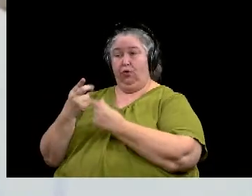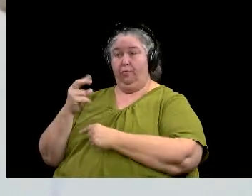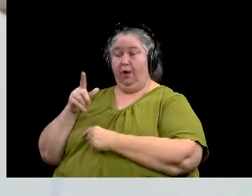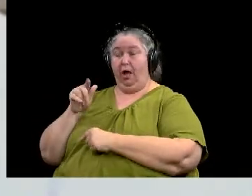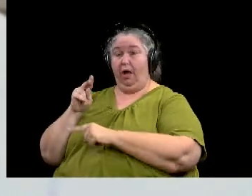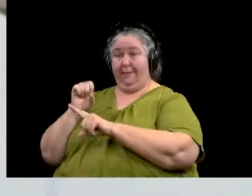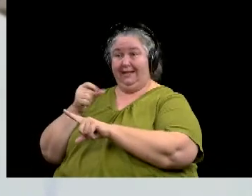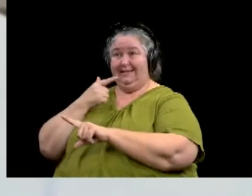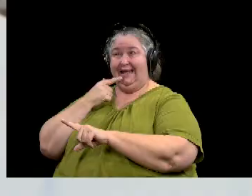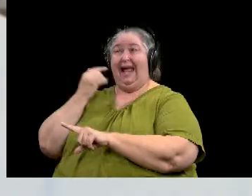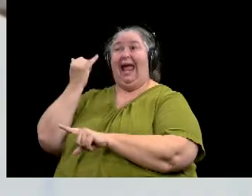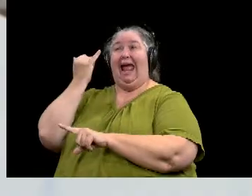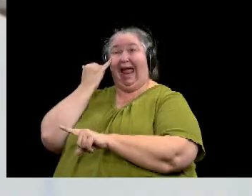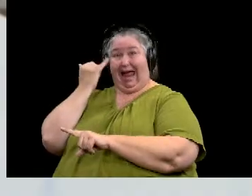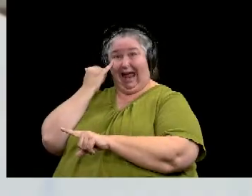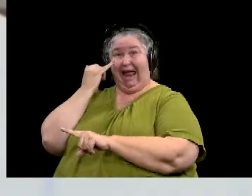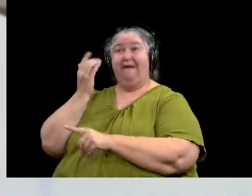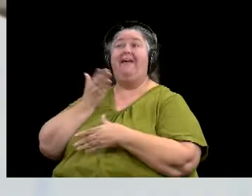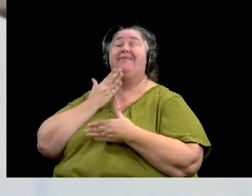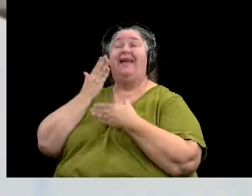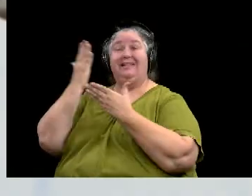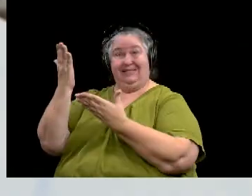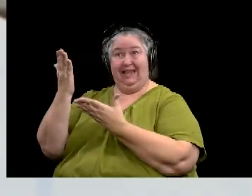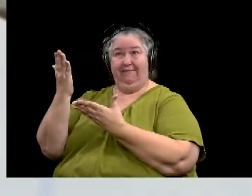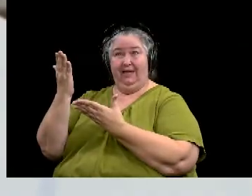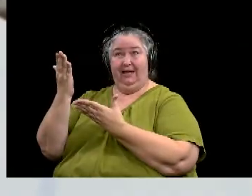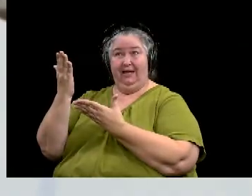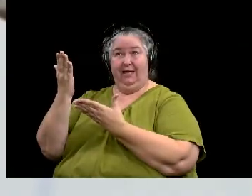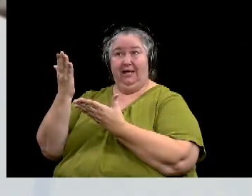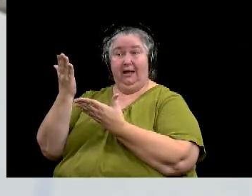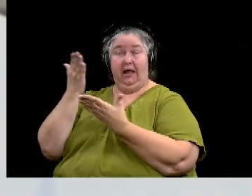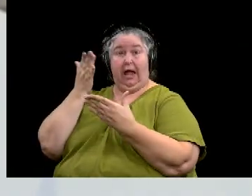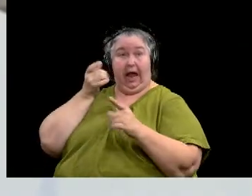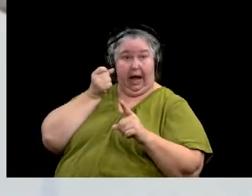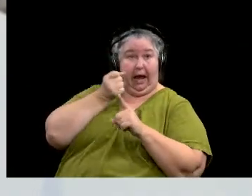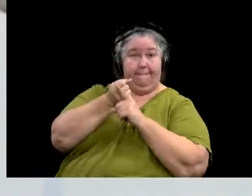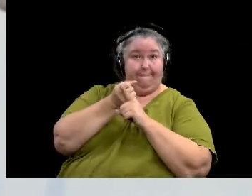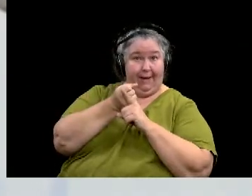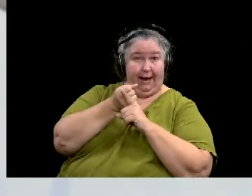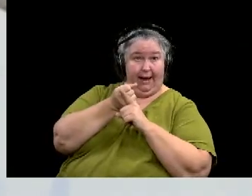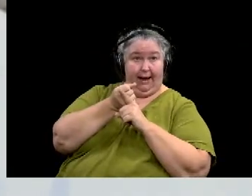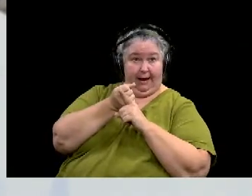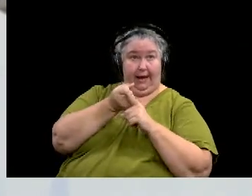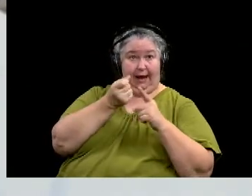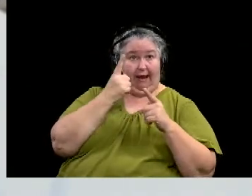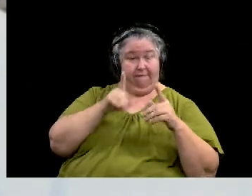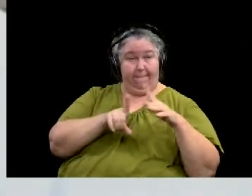a major impact on U.S. numbers, that evidence will be seen in the next week or two.